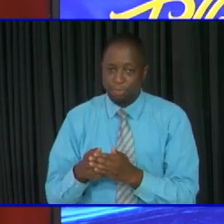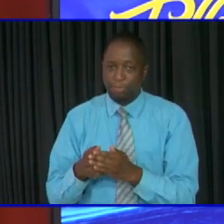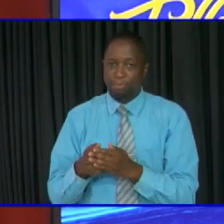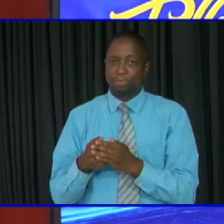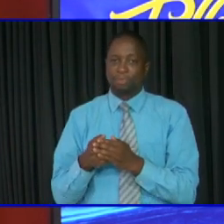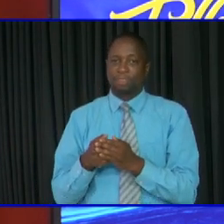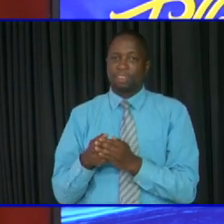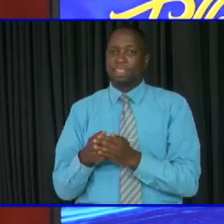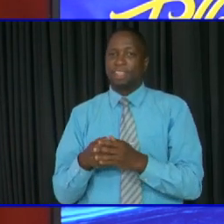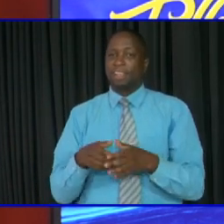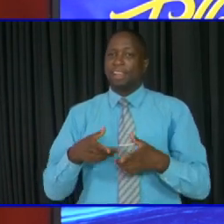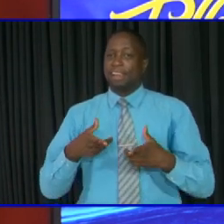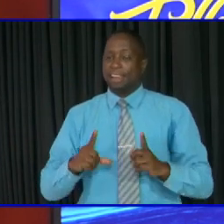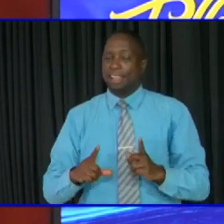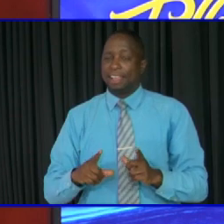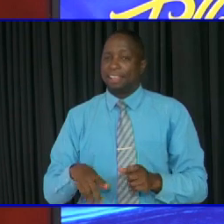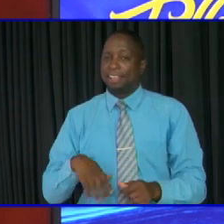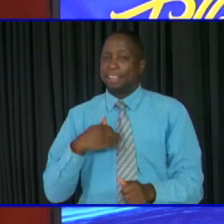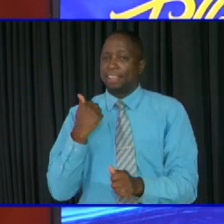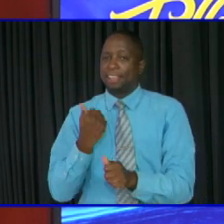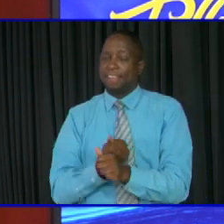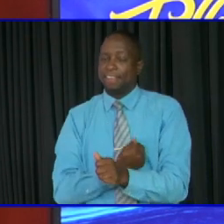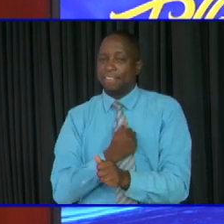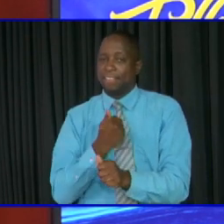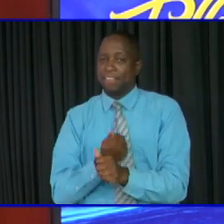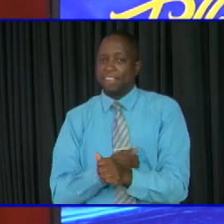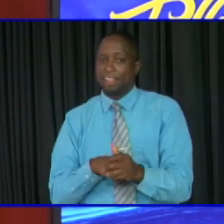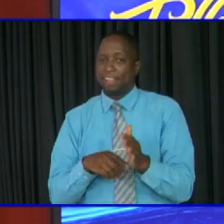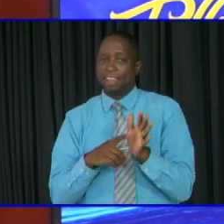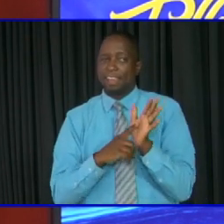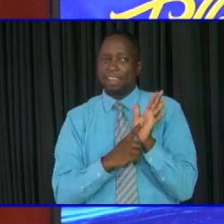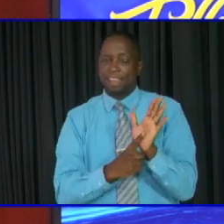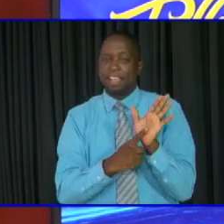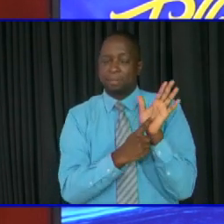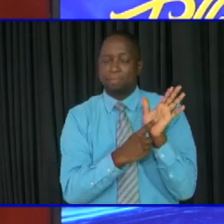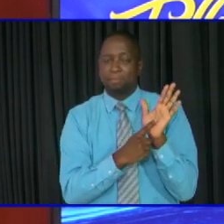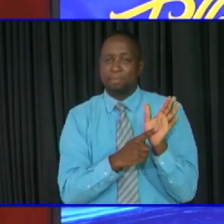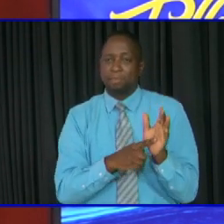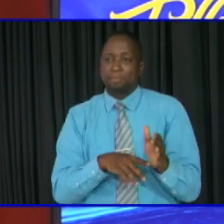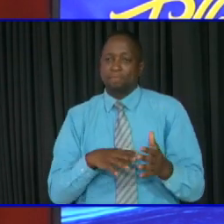near. Let every lamp be